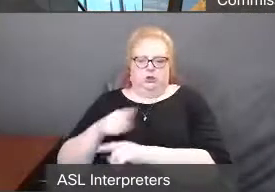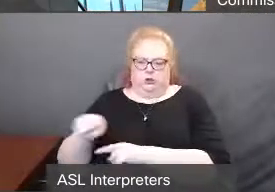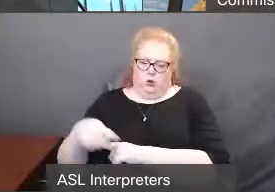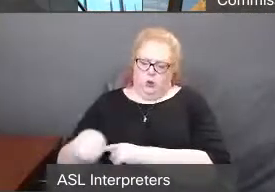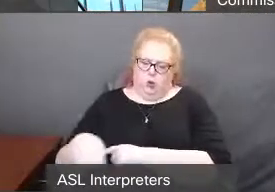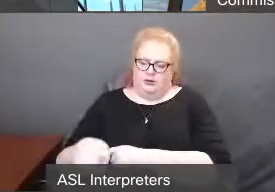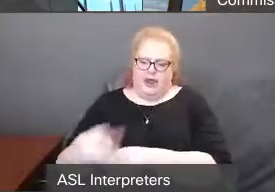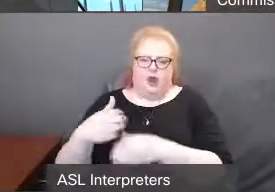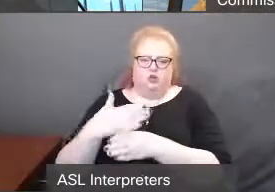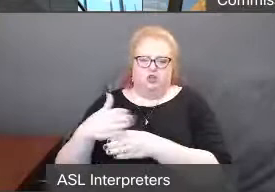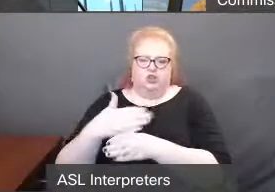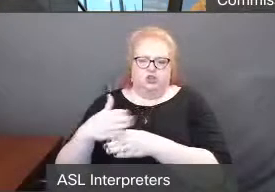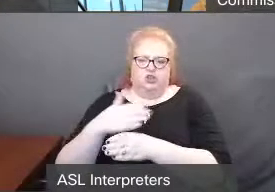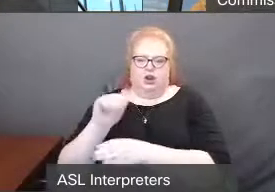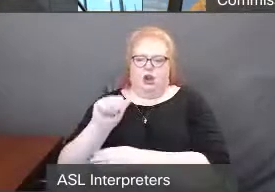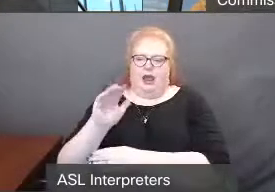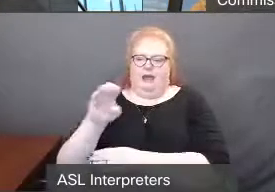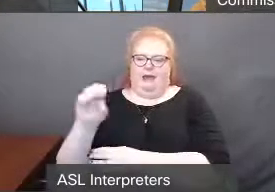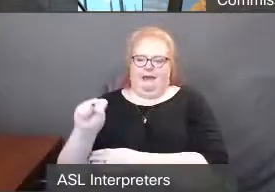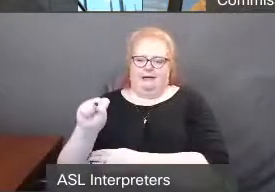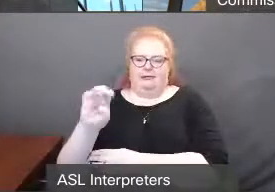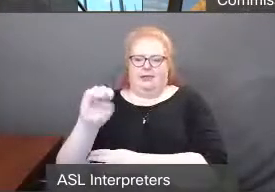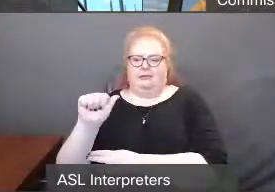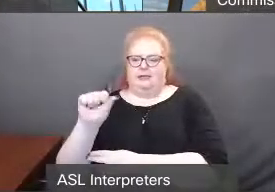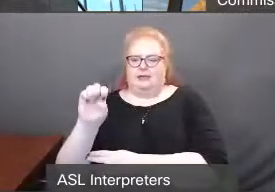easement through the Isom Creek